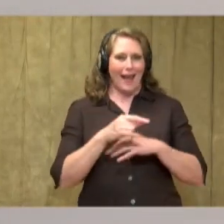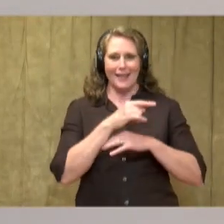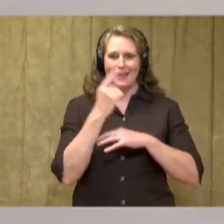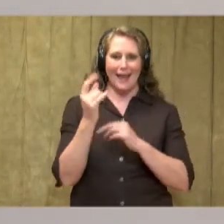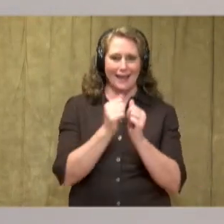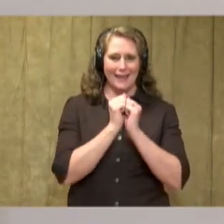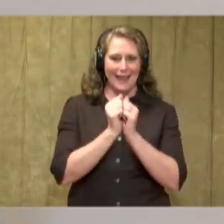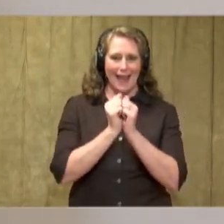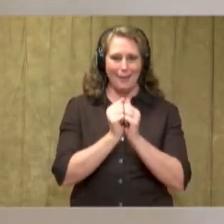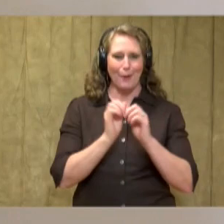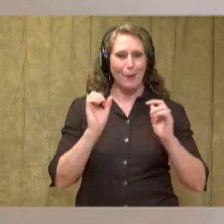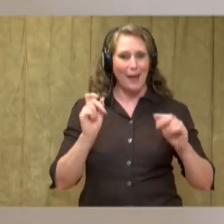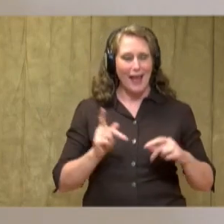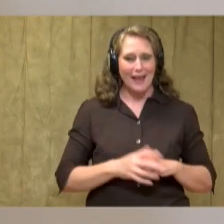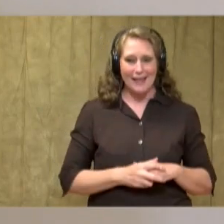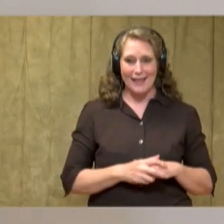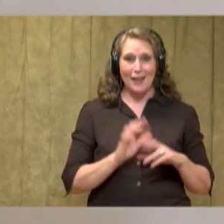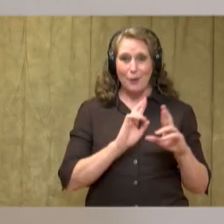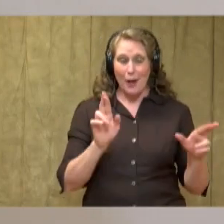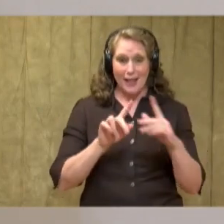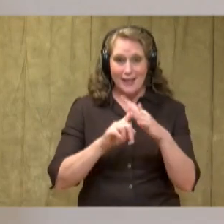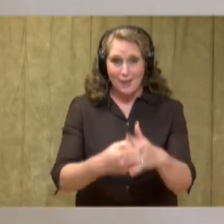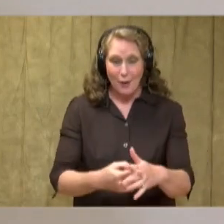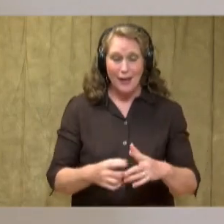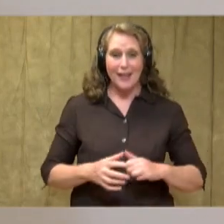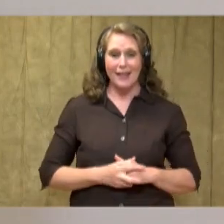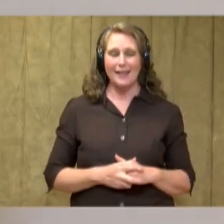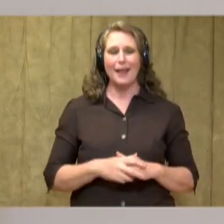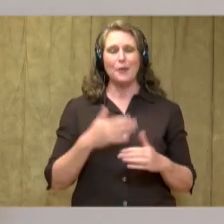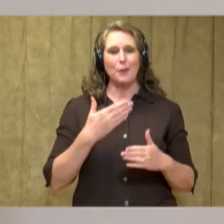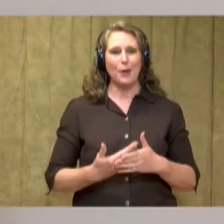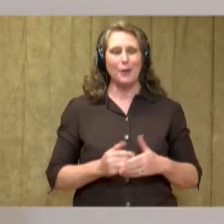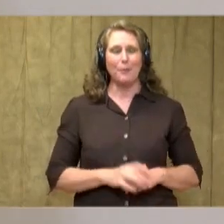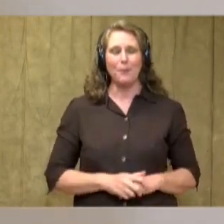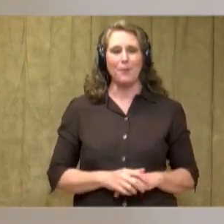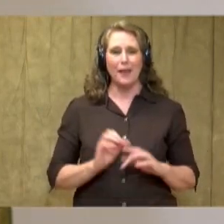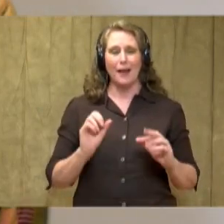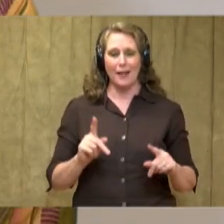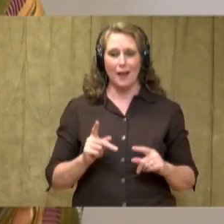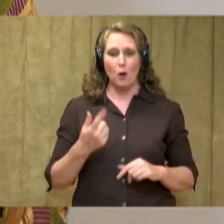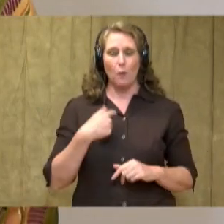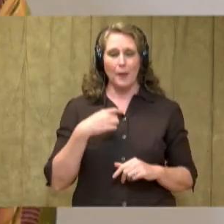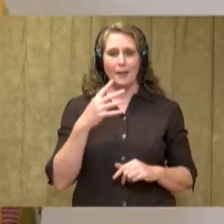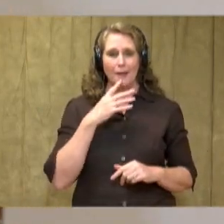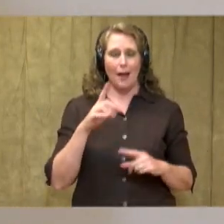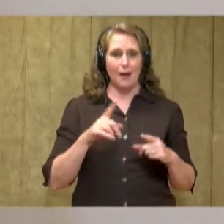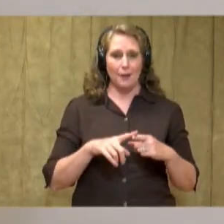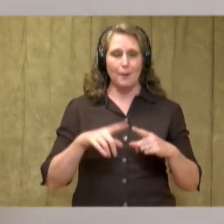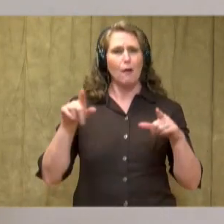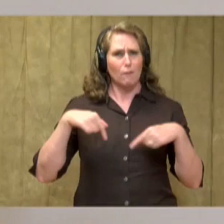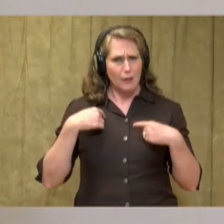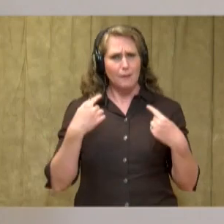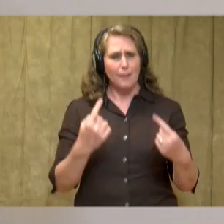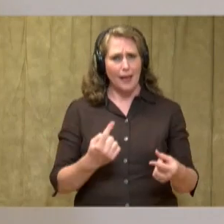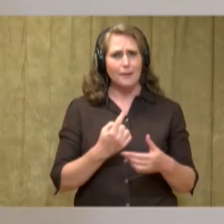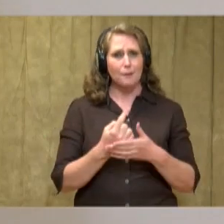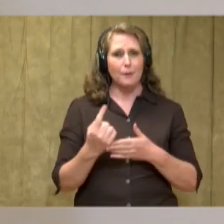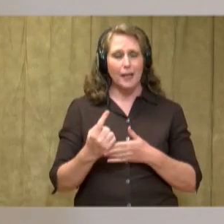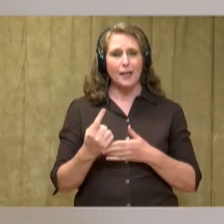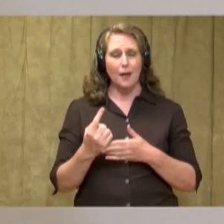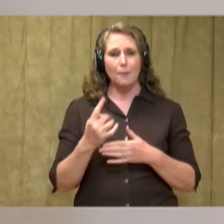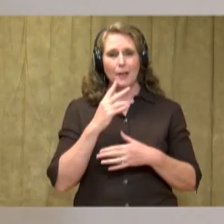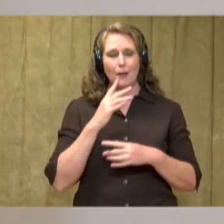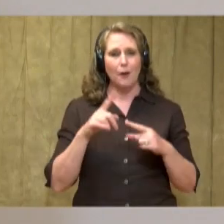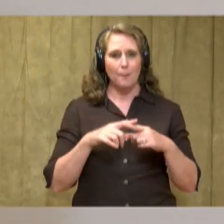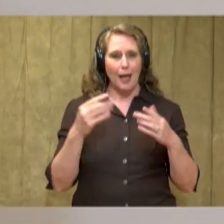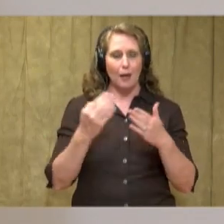day together, all right? You ready to get started? Good. All right, so we have been talking about, for the past week, we've been talking